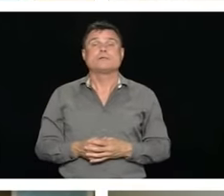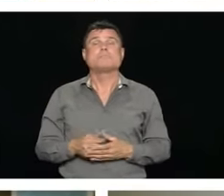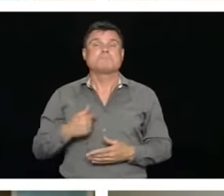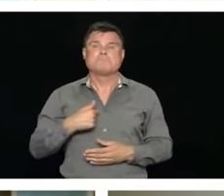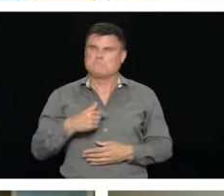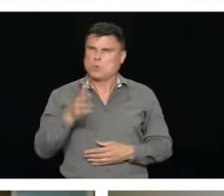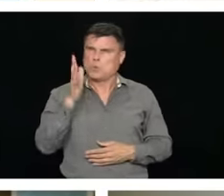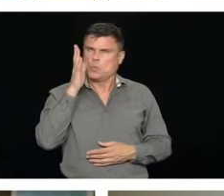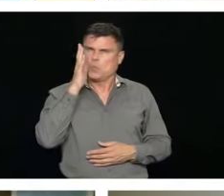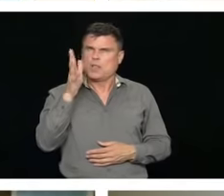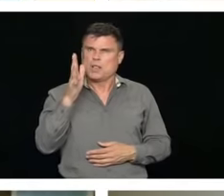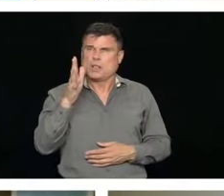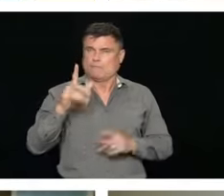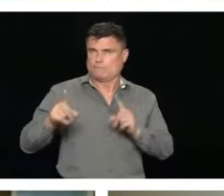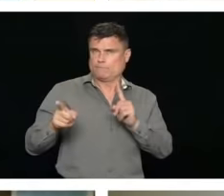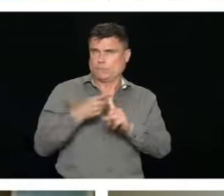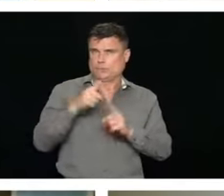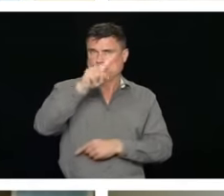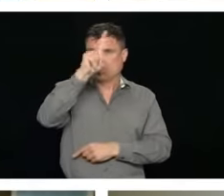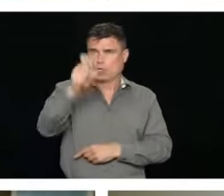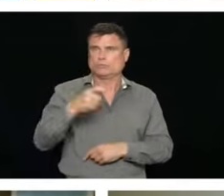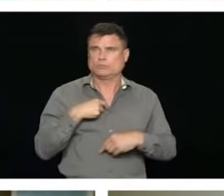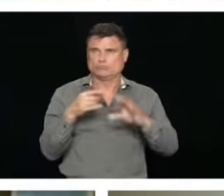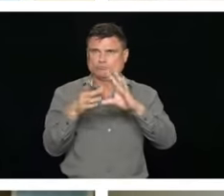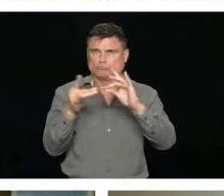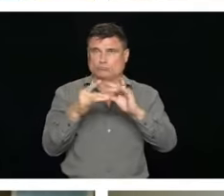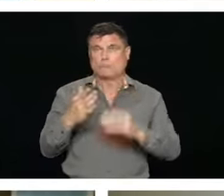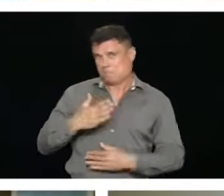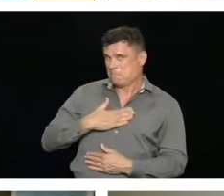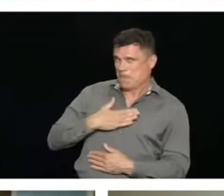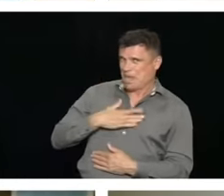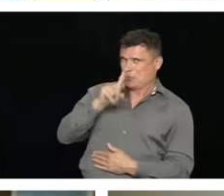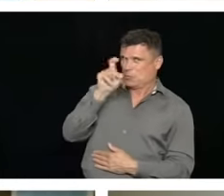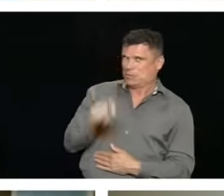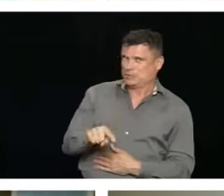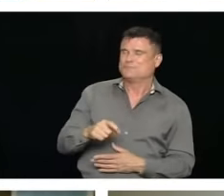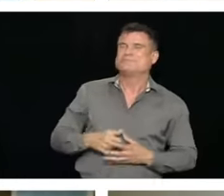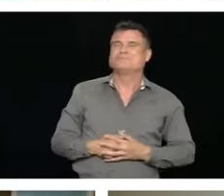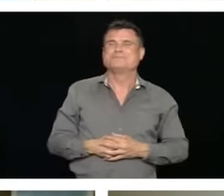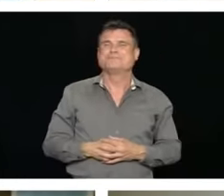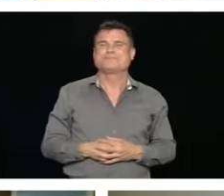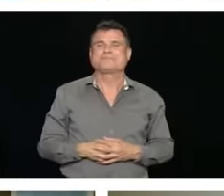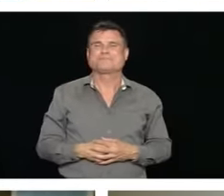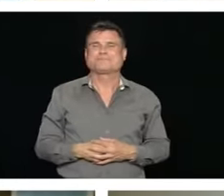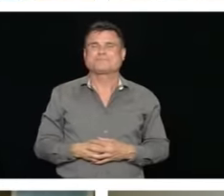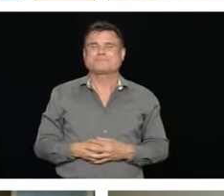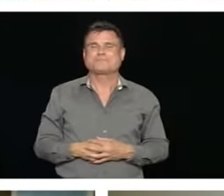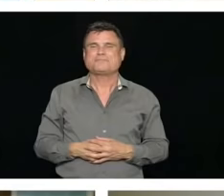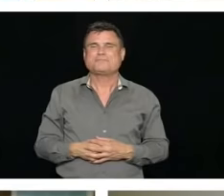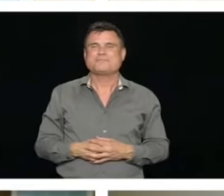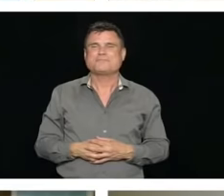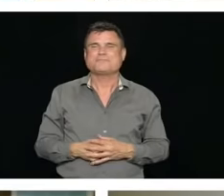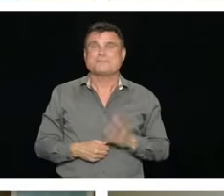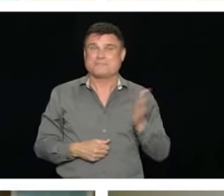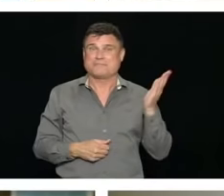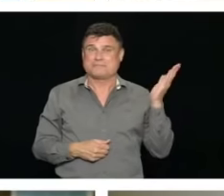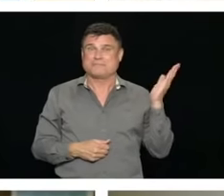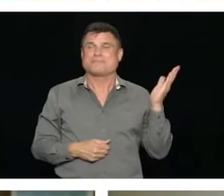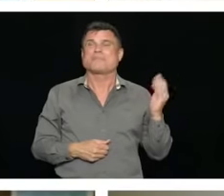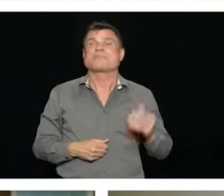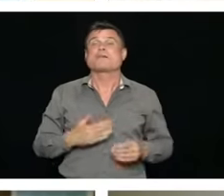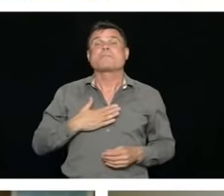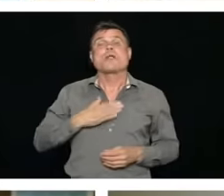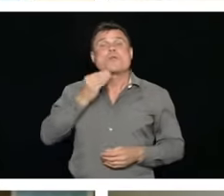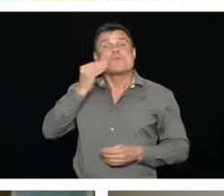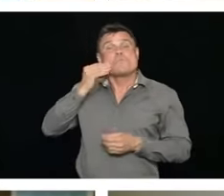I hope that's okay with everyone. And it's a question that, quite frankly, everybody in my neighborhood that's a parent that has reached out to